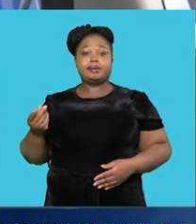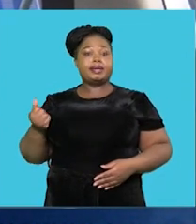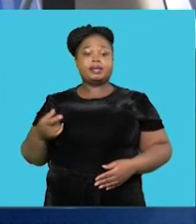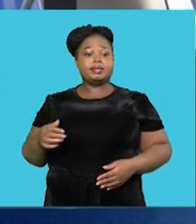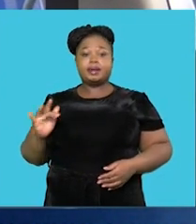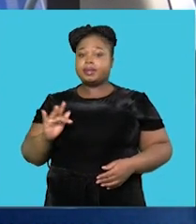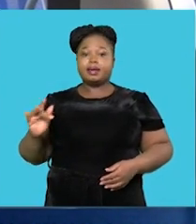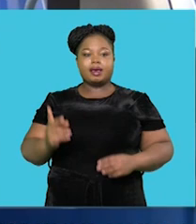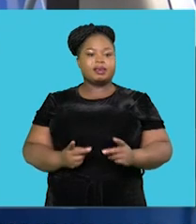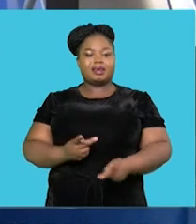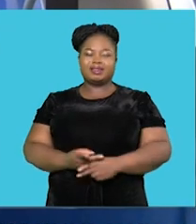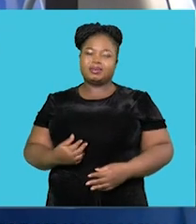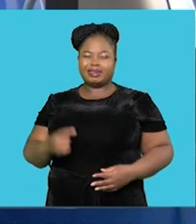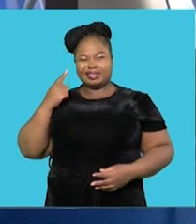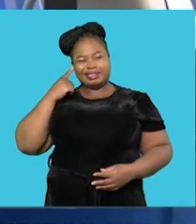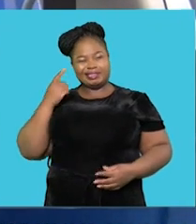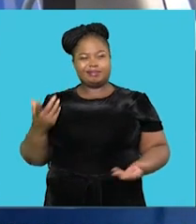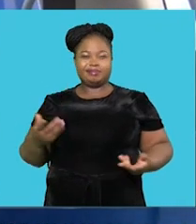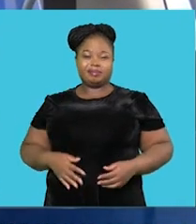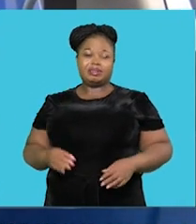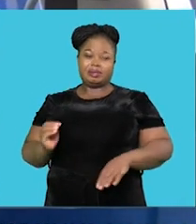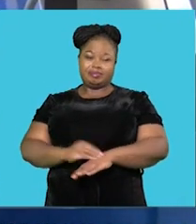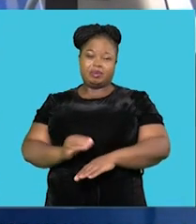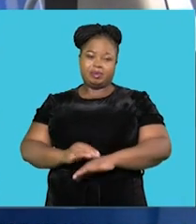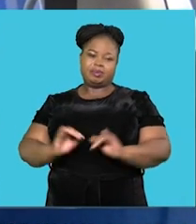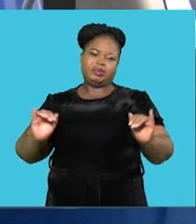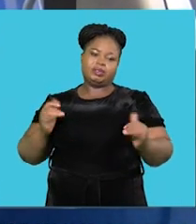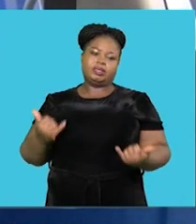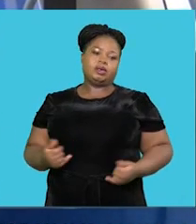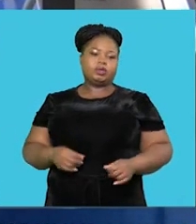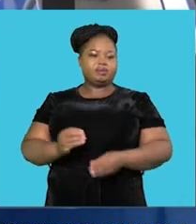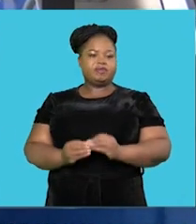isaba khona futhi sengibona ngathi kuzoba yisimo sibe bucayi kakhulu bephinde